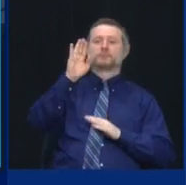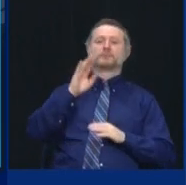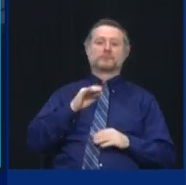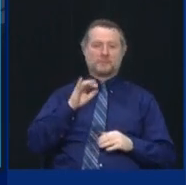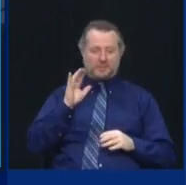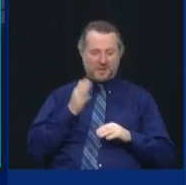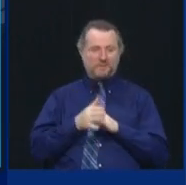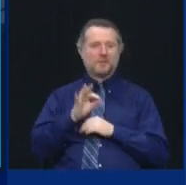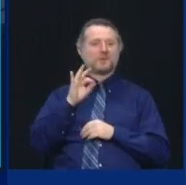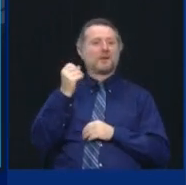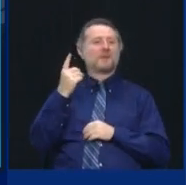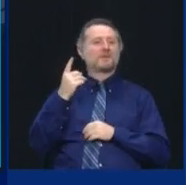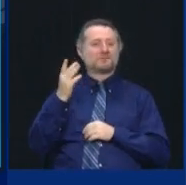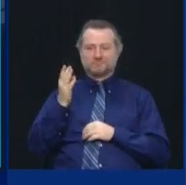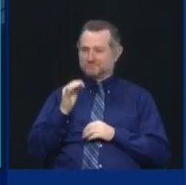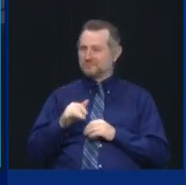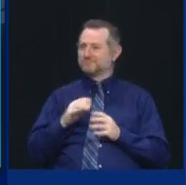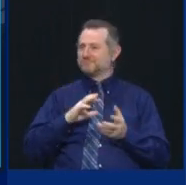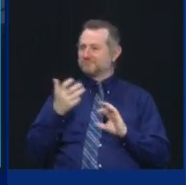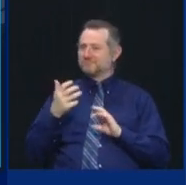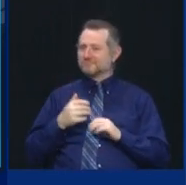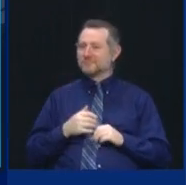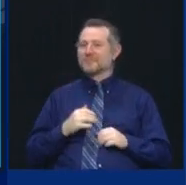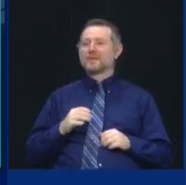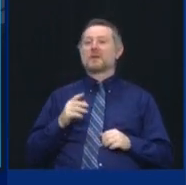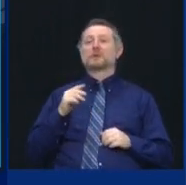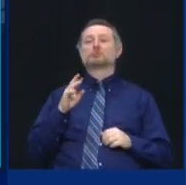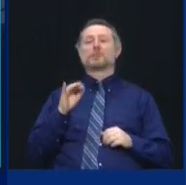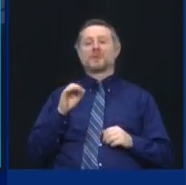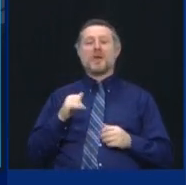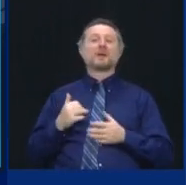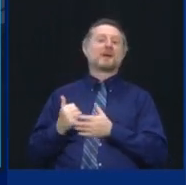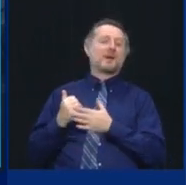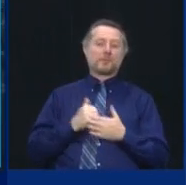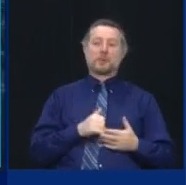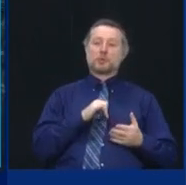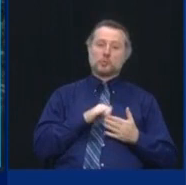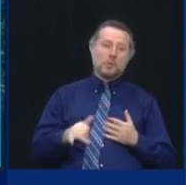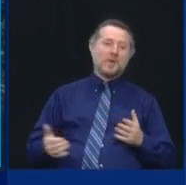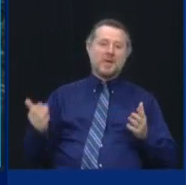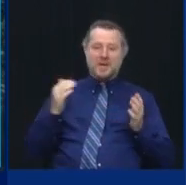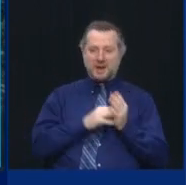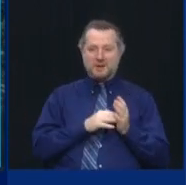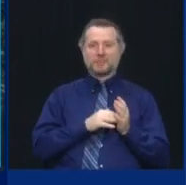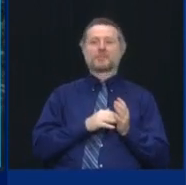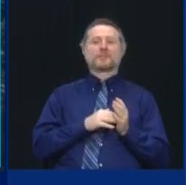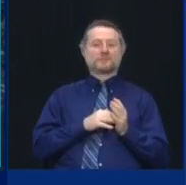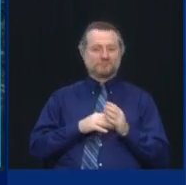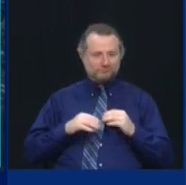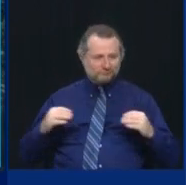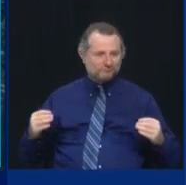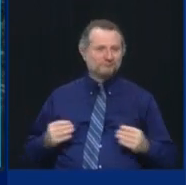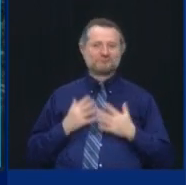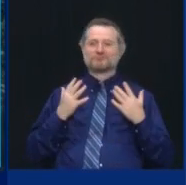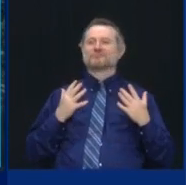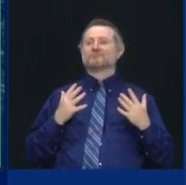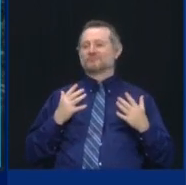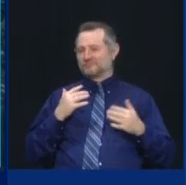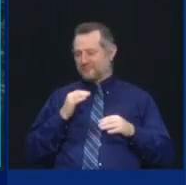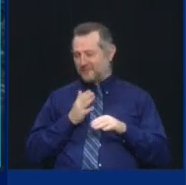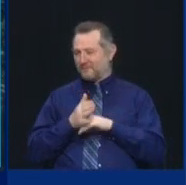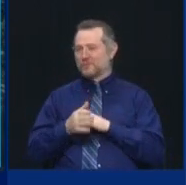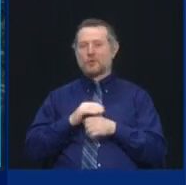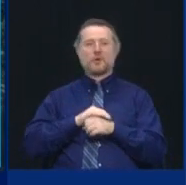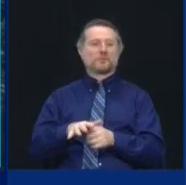And Tribeca is now helping New York rejuvenate post COVID. This